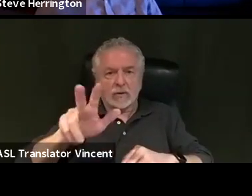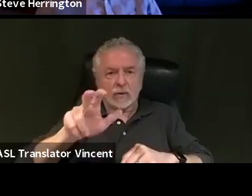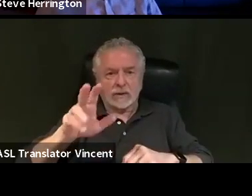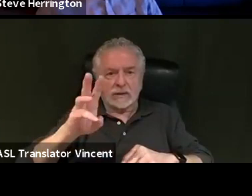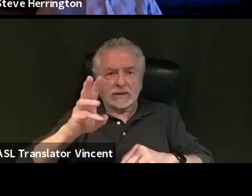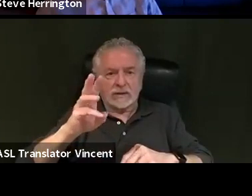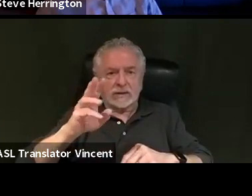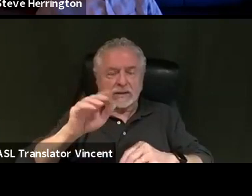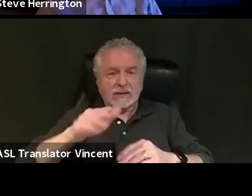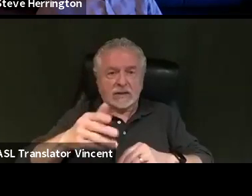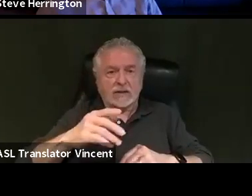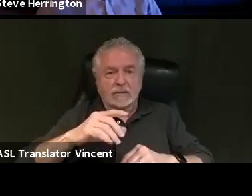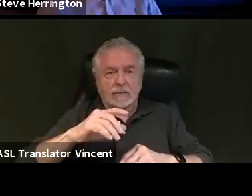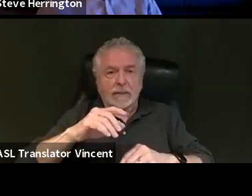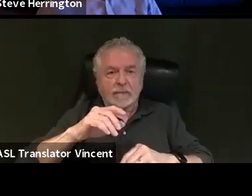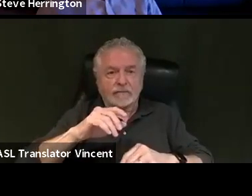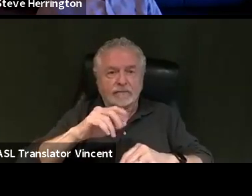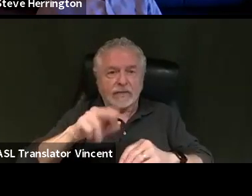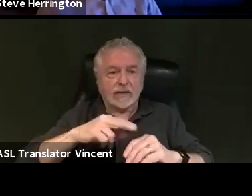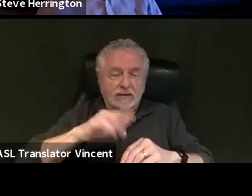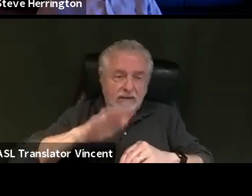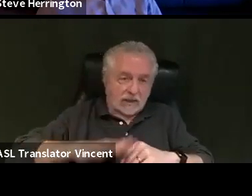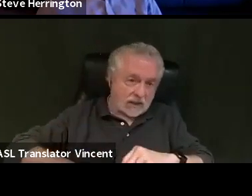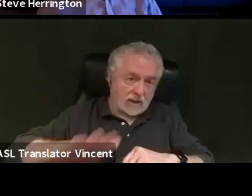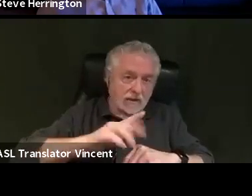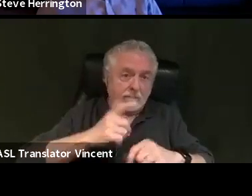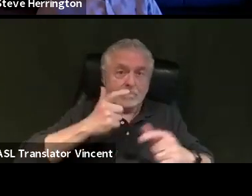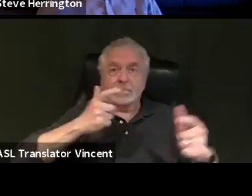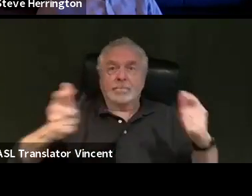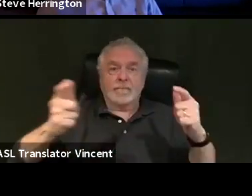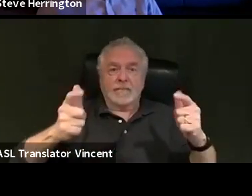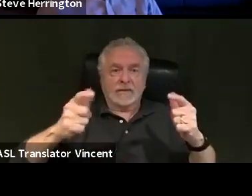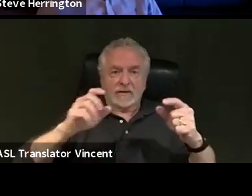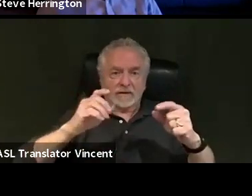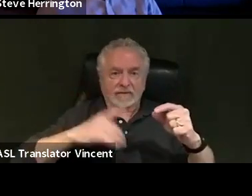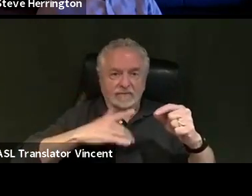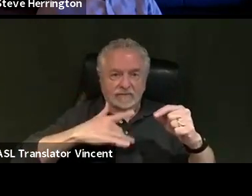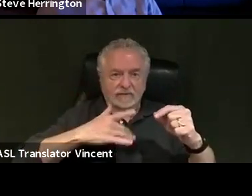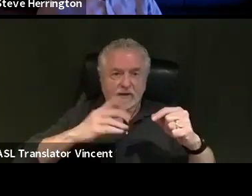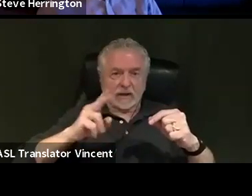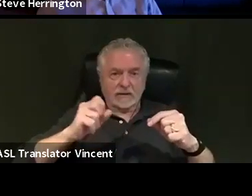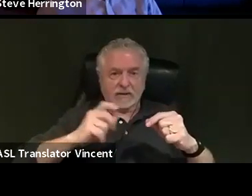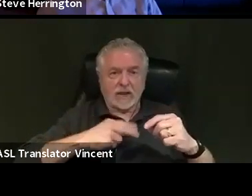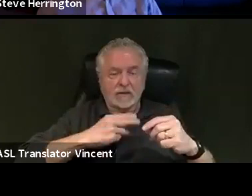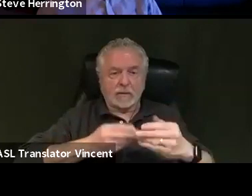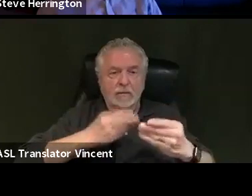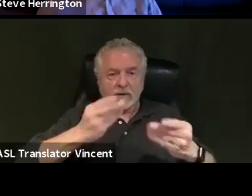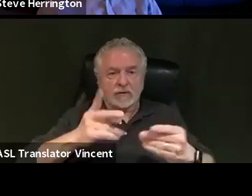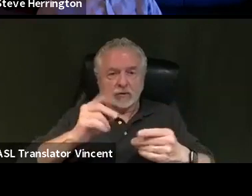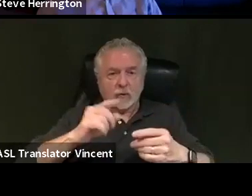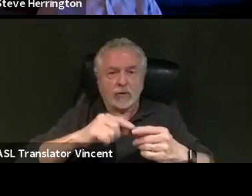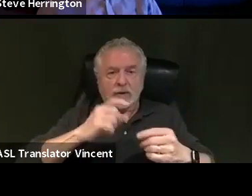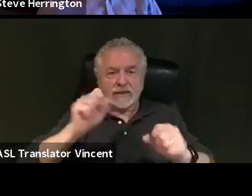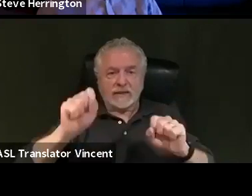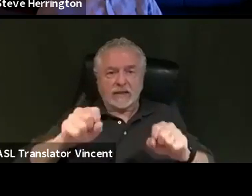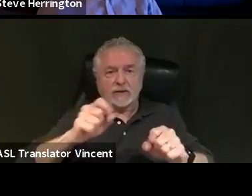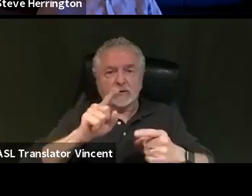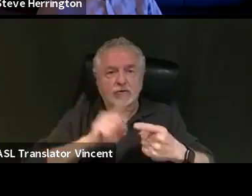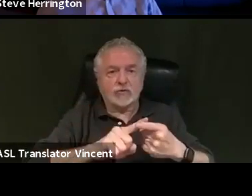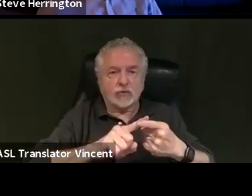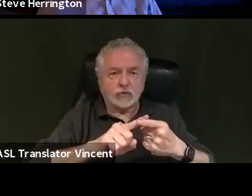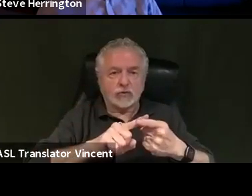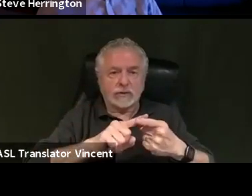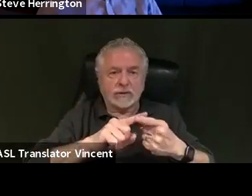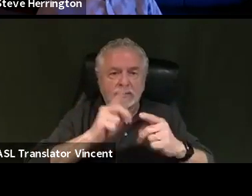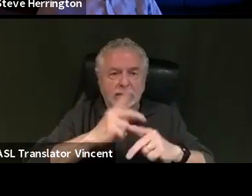316 deaths of kids in this age group nationally, that's a big deal for us as health providers to try to do whatever we can